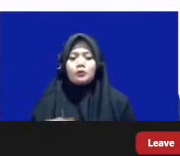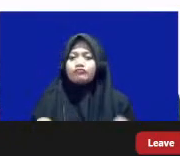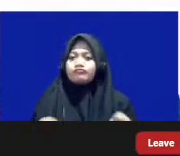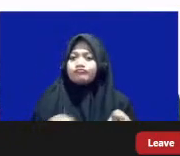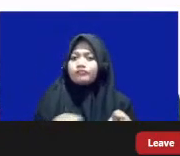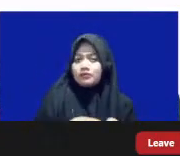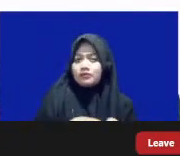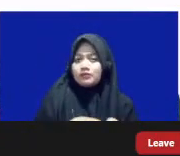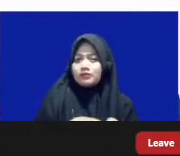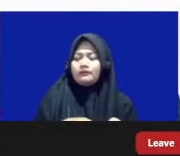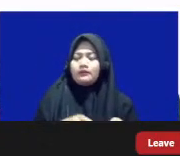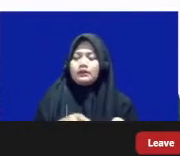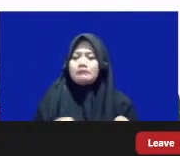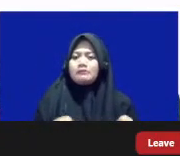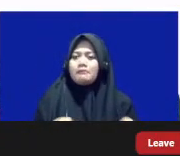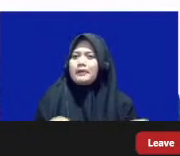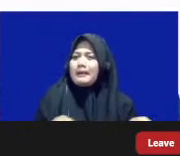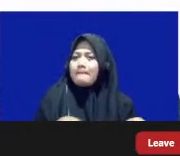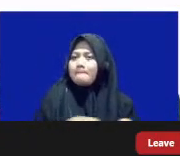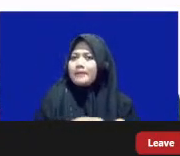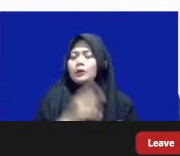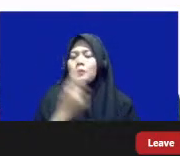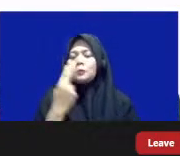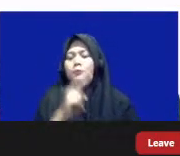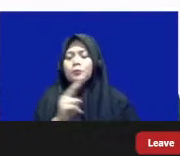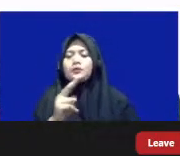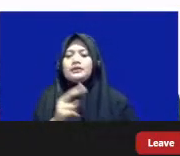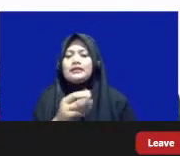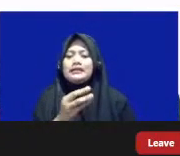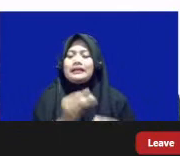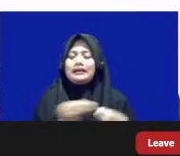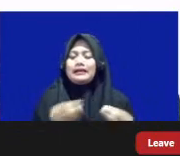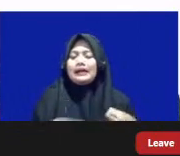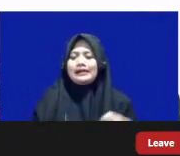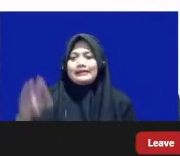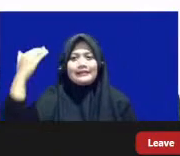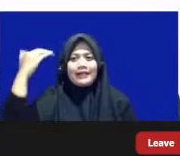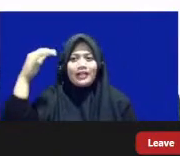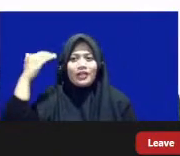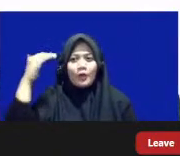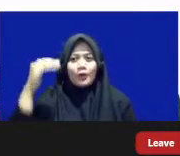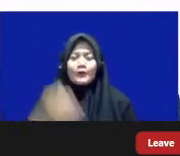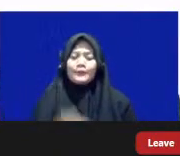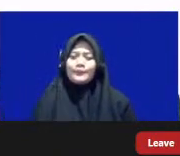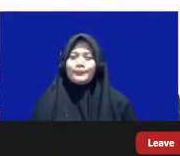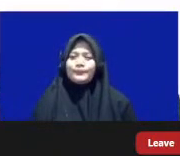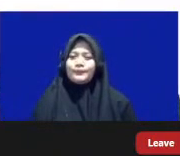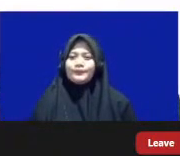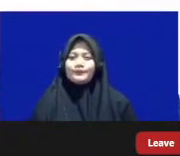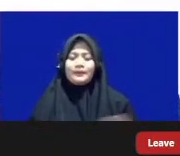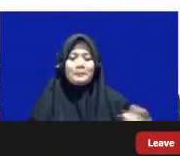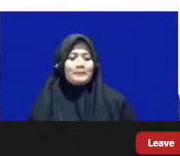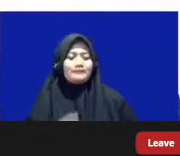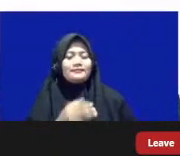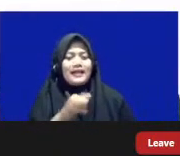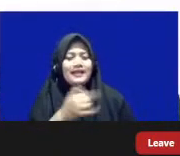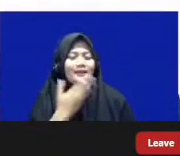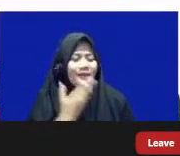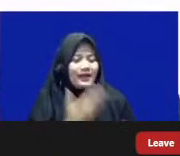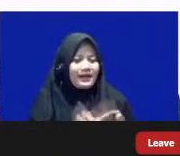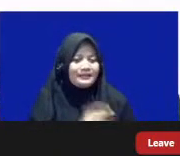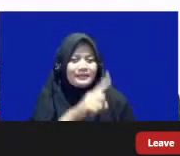would you like to please answer the question? Ya, terima kasih pertanyaannya. Saya akan mencoba